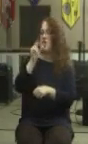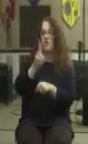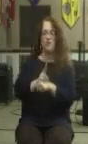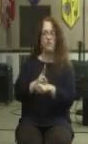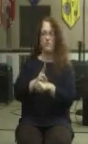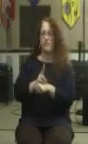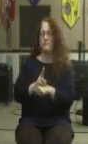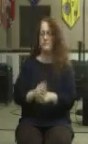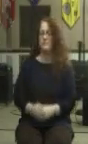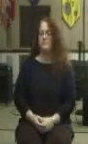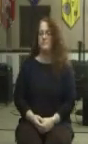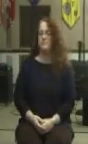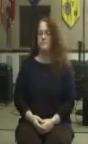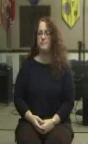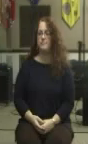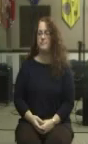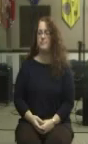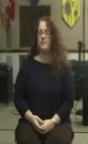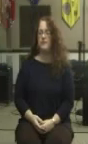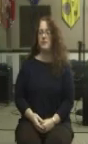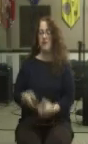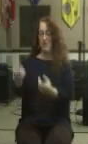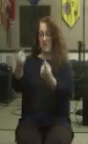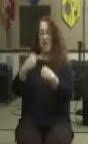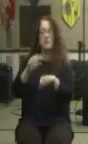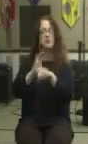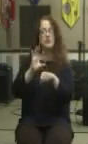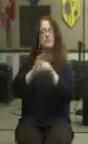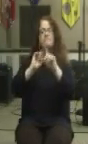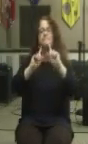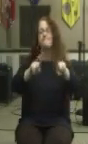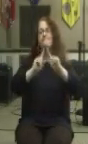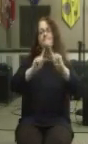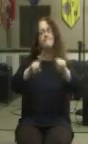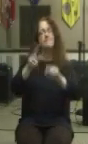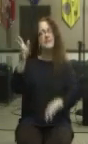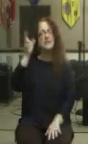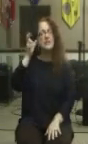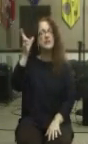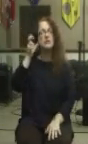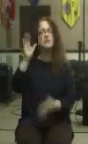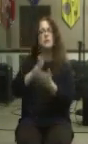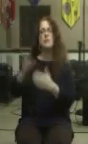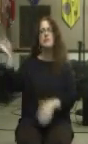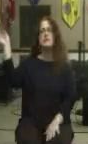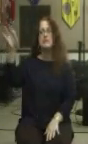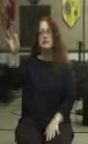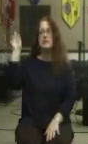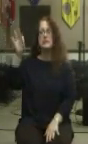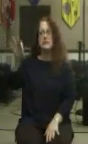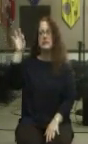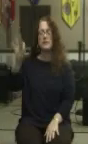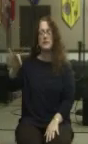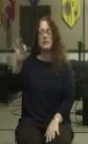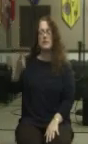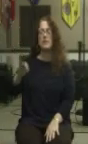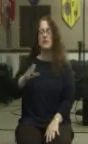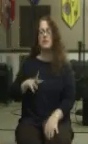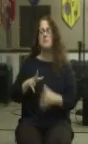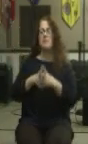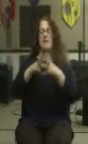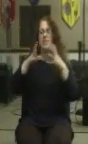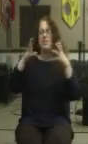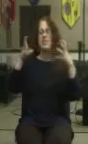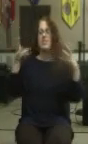knowledge, it's not useful for you. Coming to church all the time and just hearing someone preach can